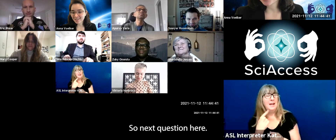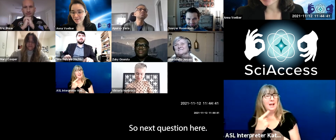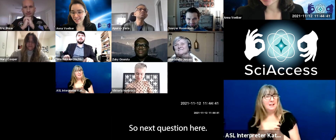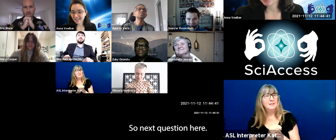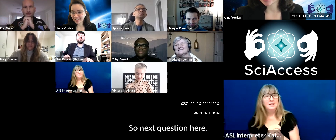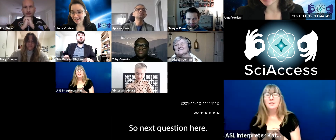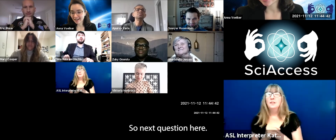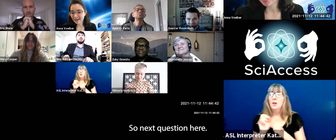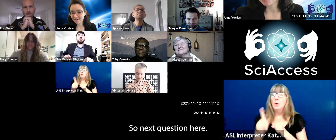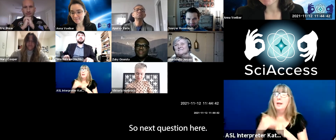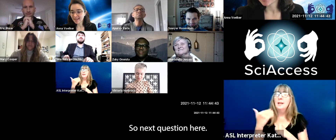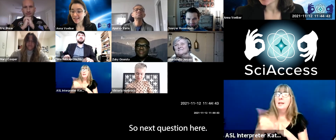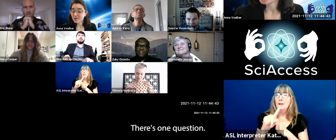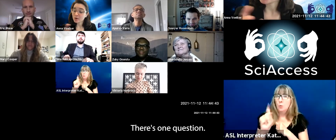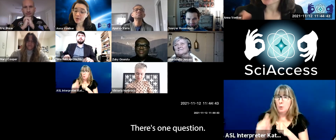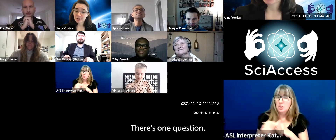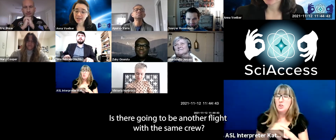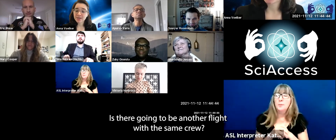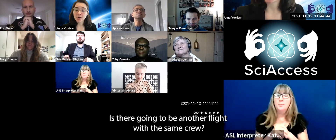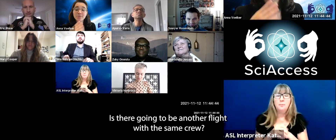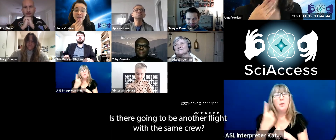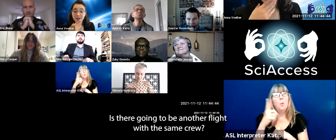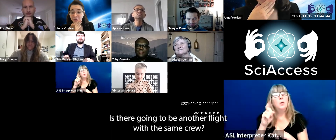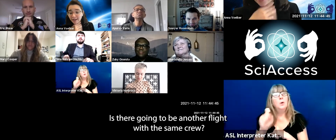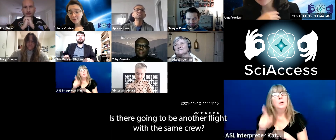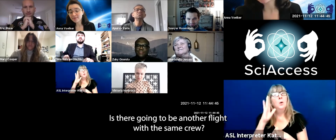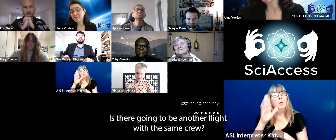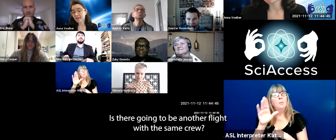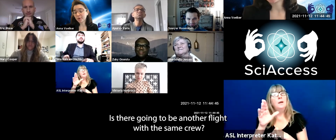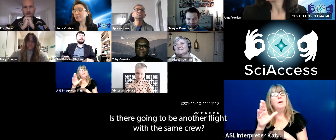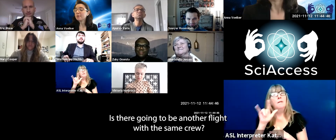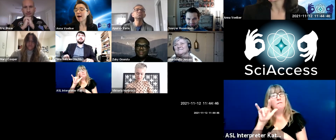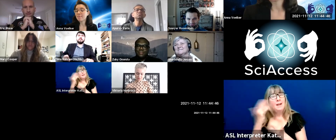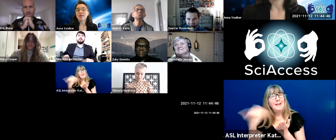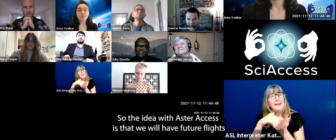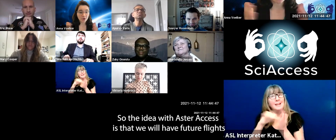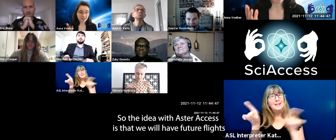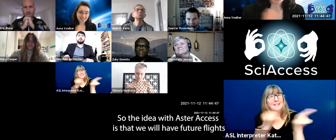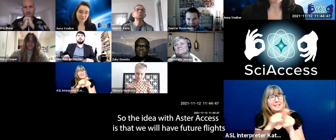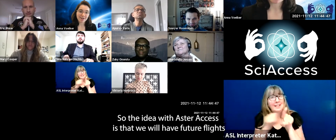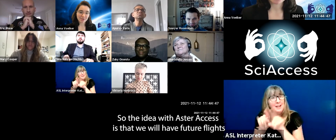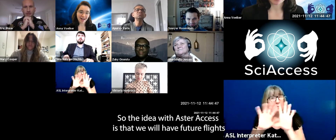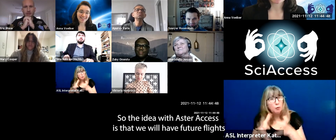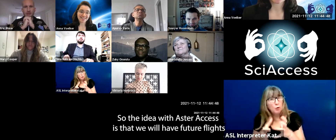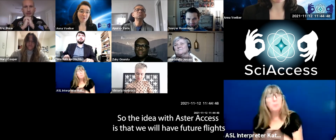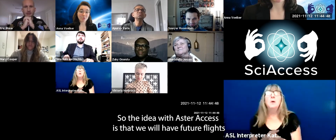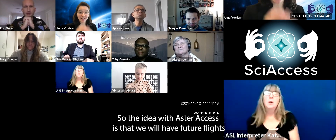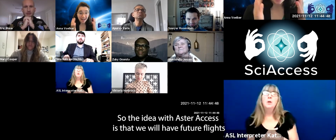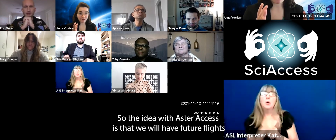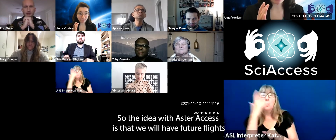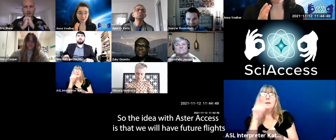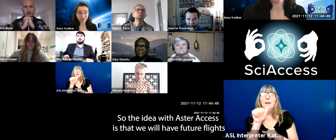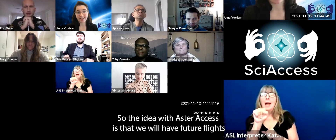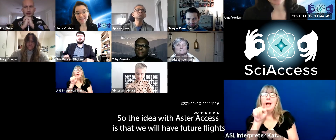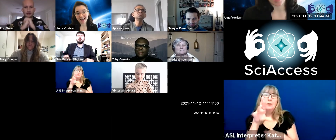So next question here. There's one question, is there going to be another flight with the same crew? So the idea with AstroAccess is that we will